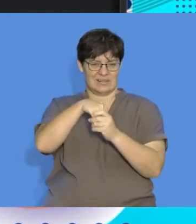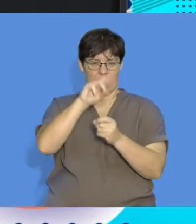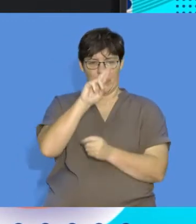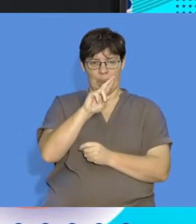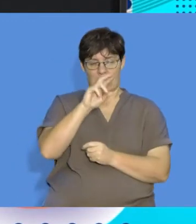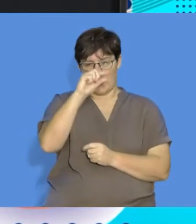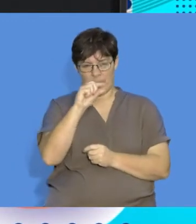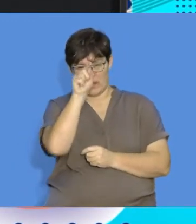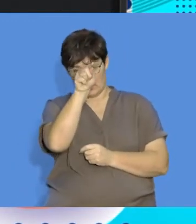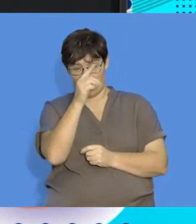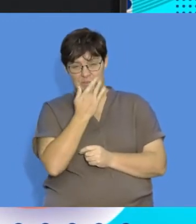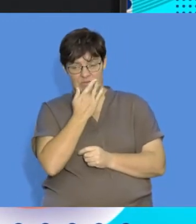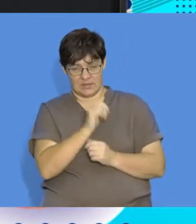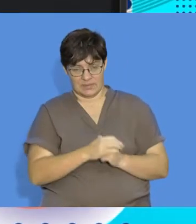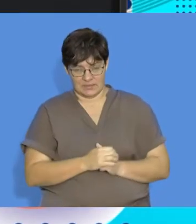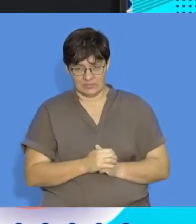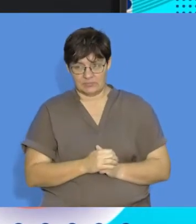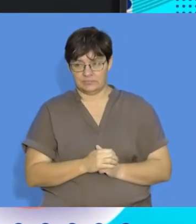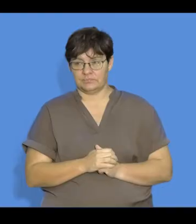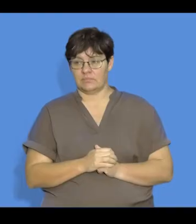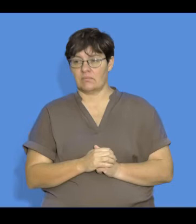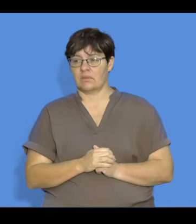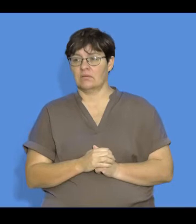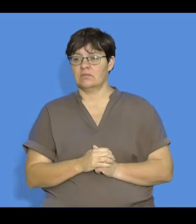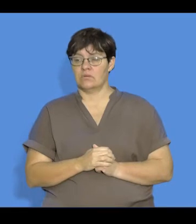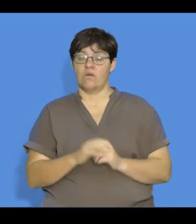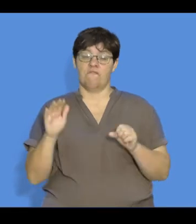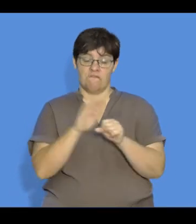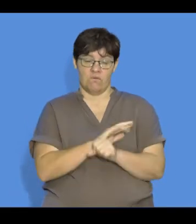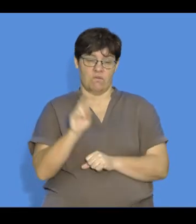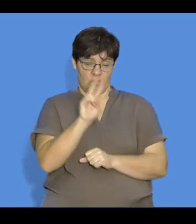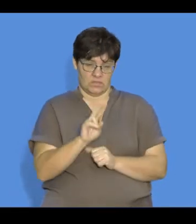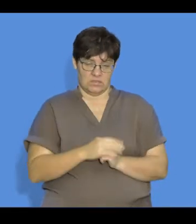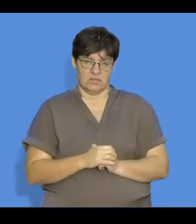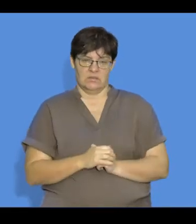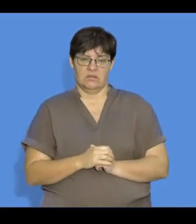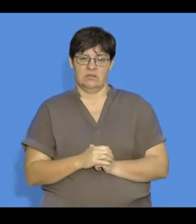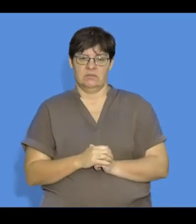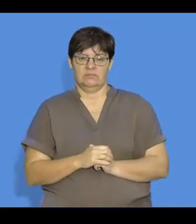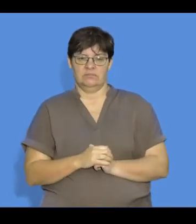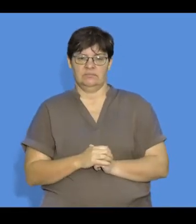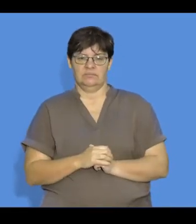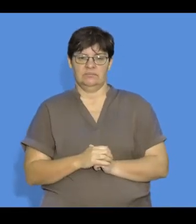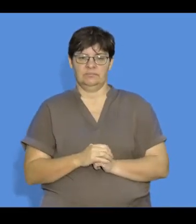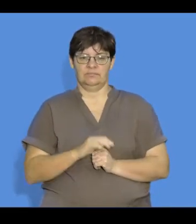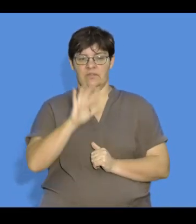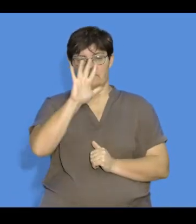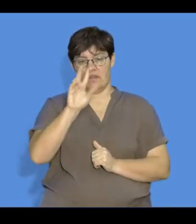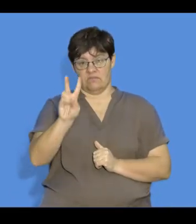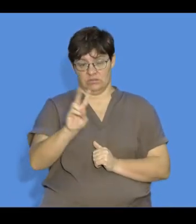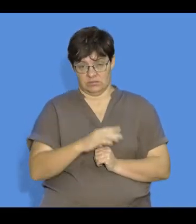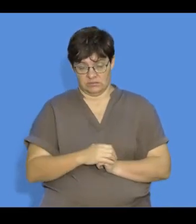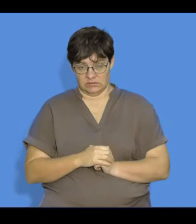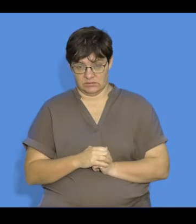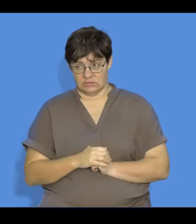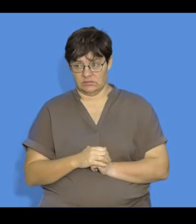the internal resistance of the battery. So the total voltage in this circuit is equal to 5